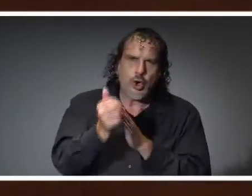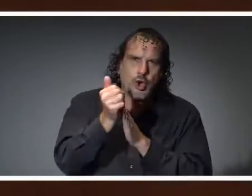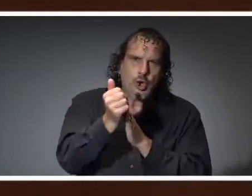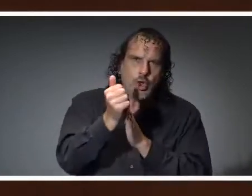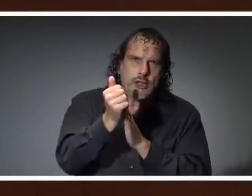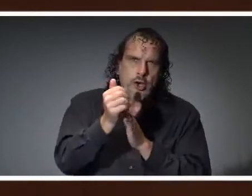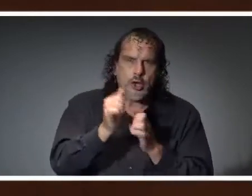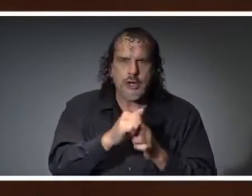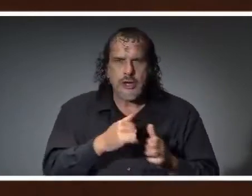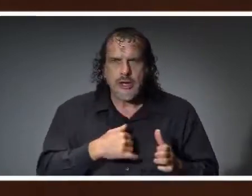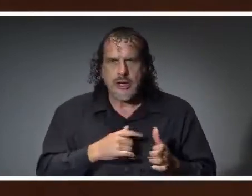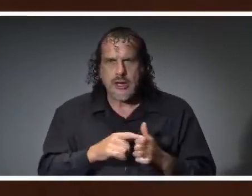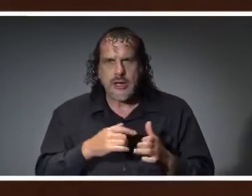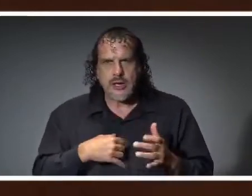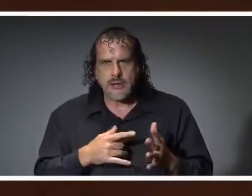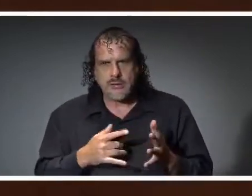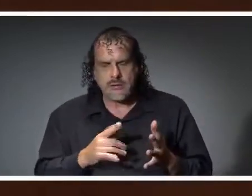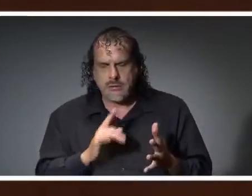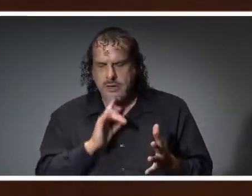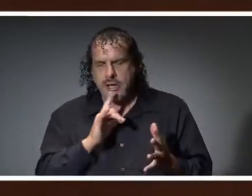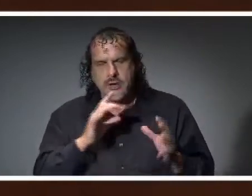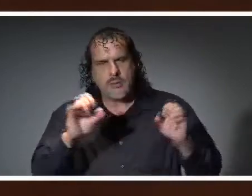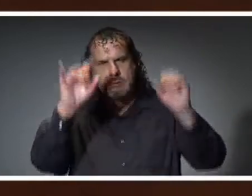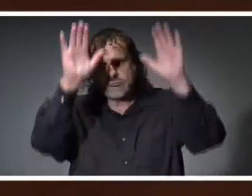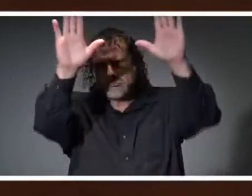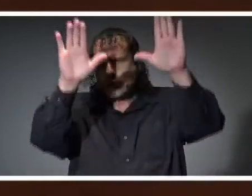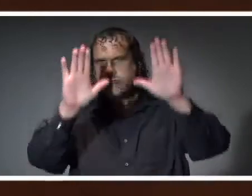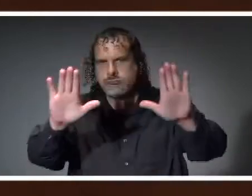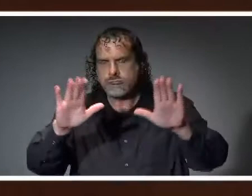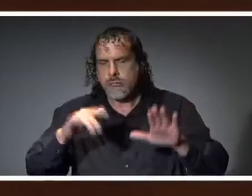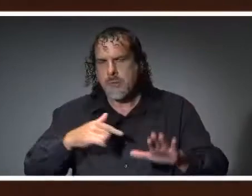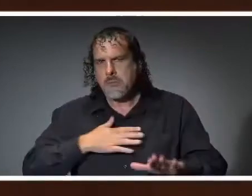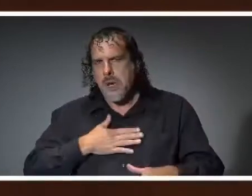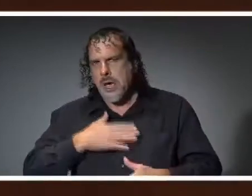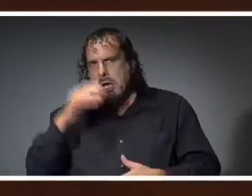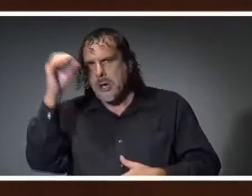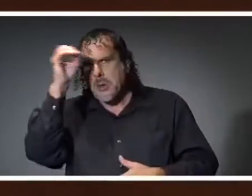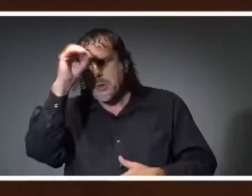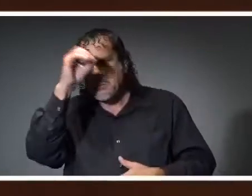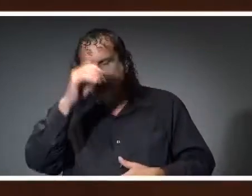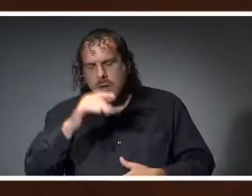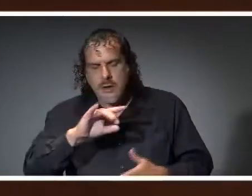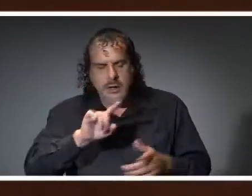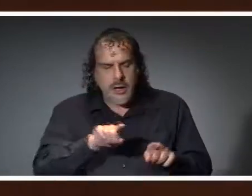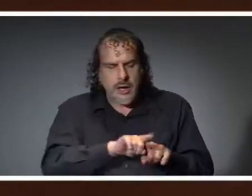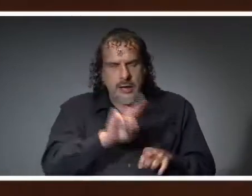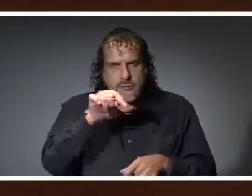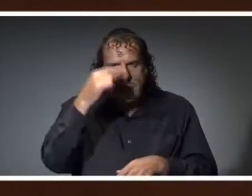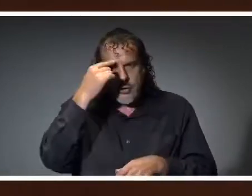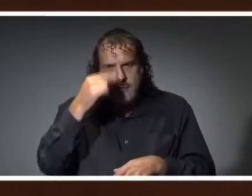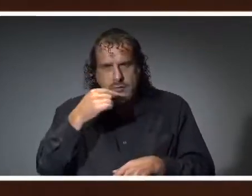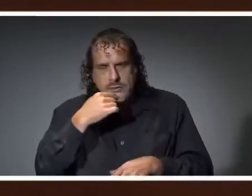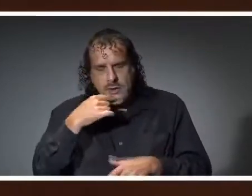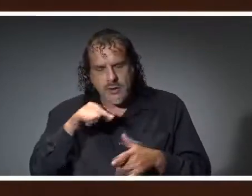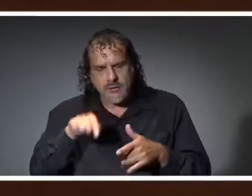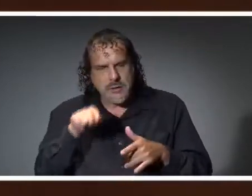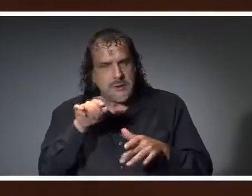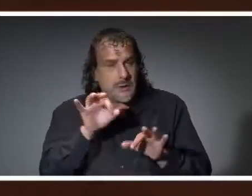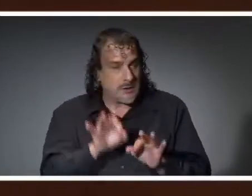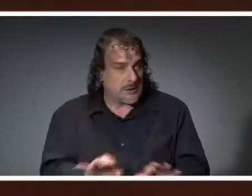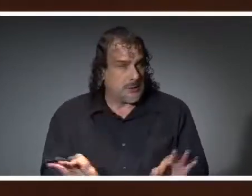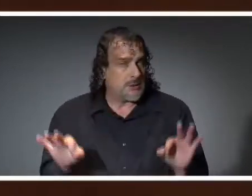leadership displayed was pretty outstanding in my opinion. As the governor said, this is so important,